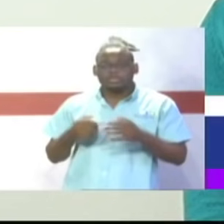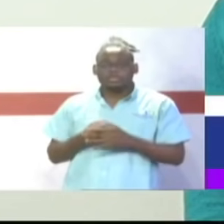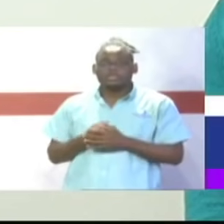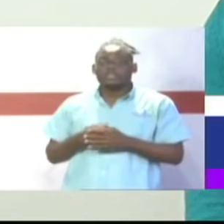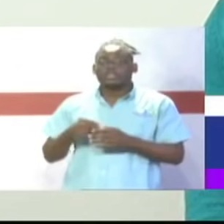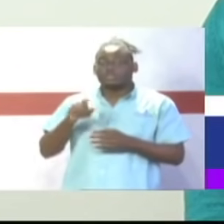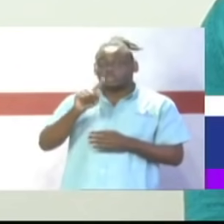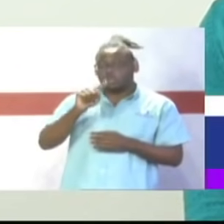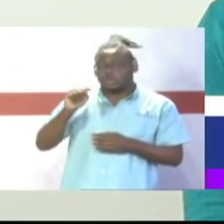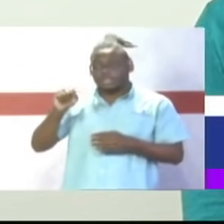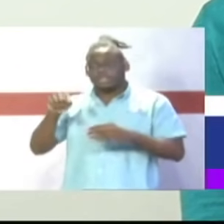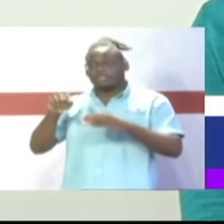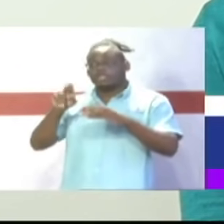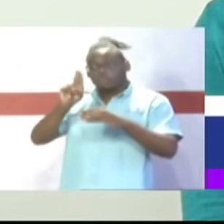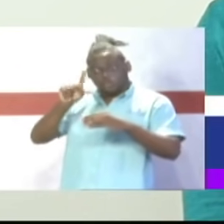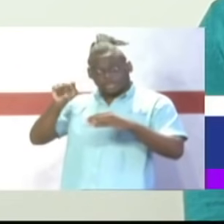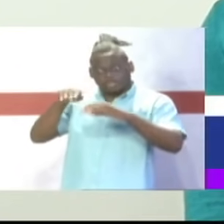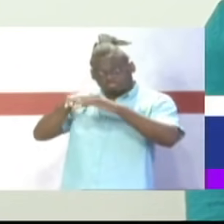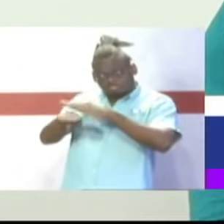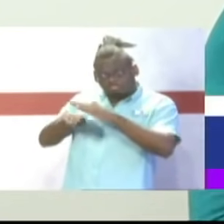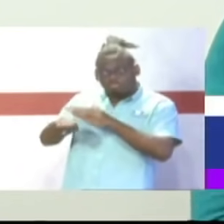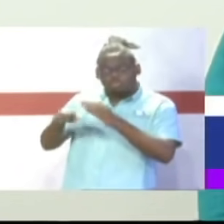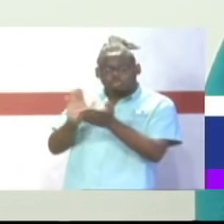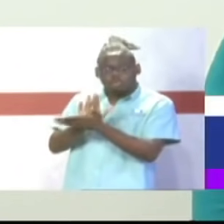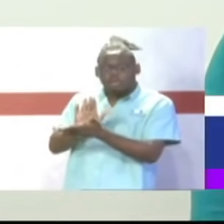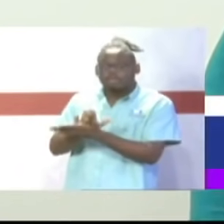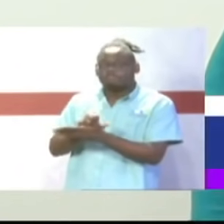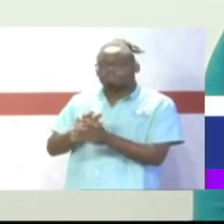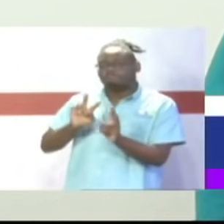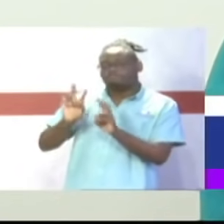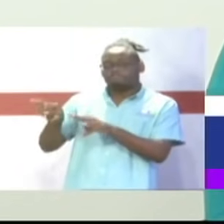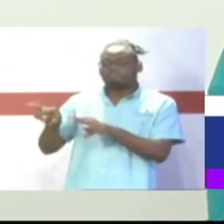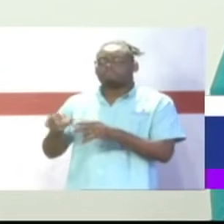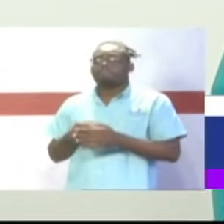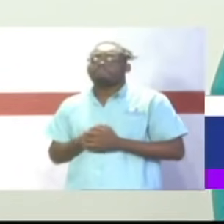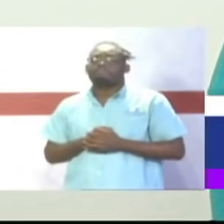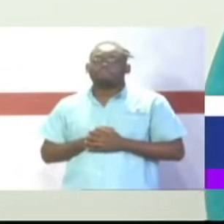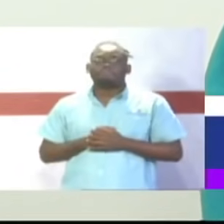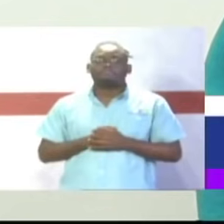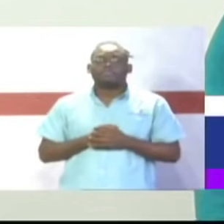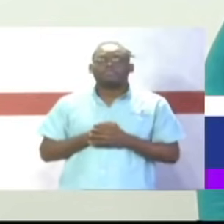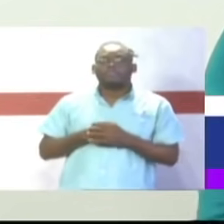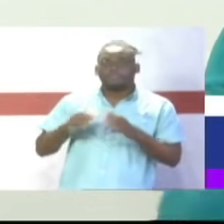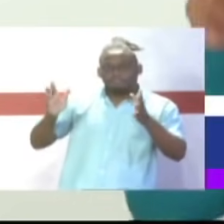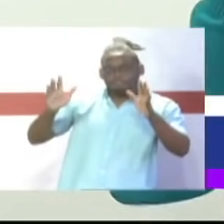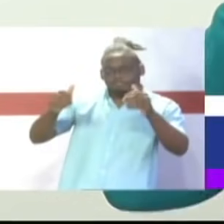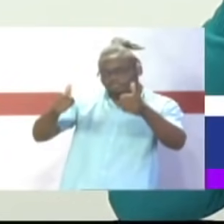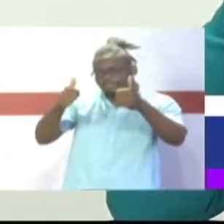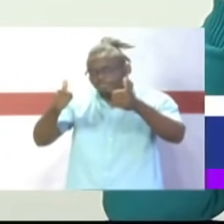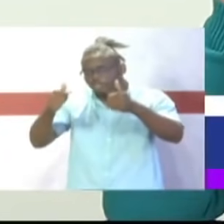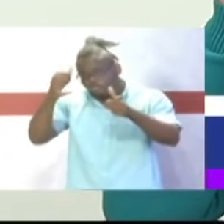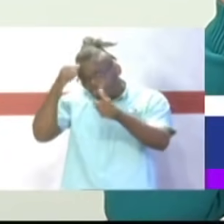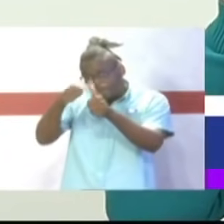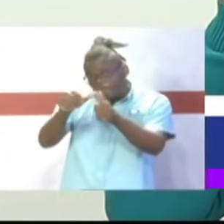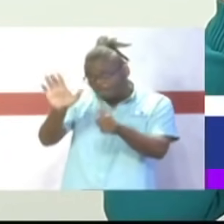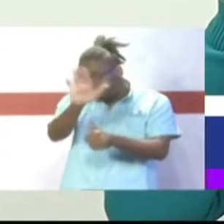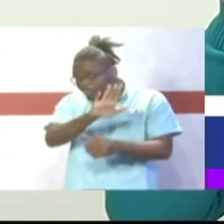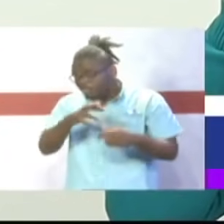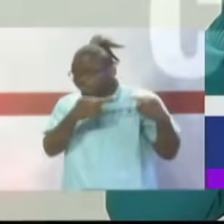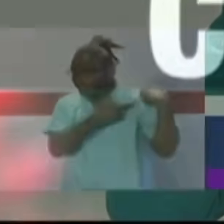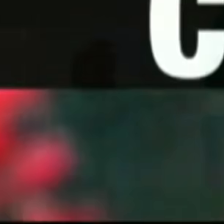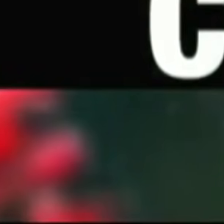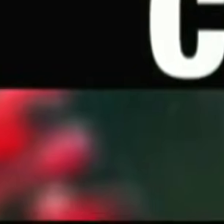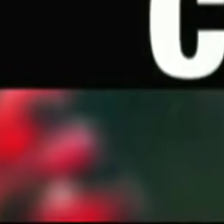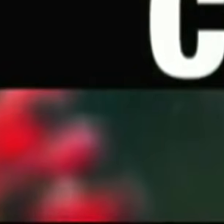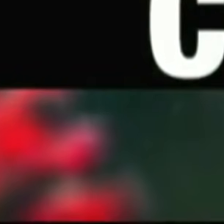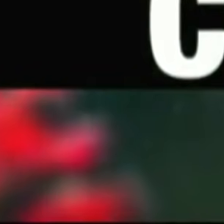Chaguanas campus, and SAPA can provide that for you. Everyone take care, and please remember to do your part to vaccinate TNT.